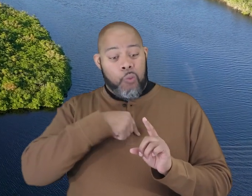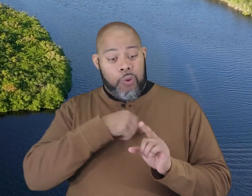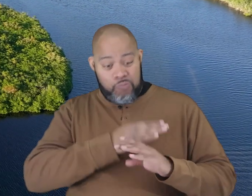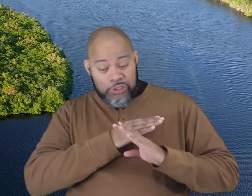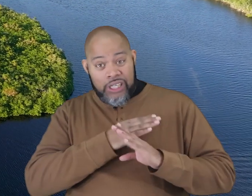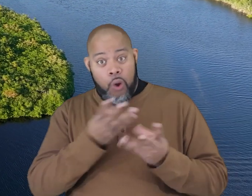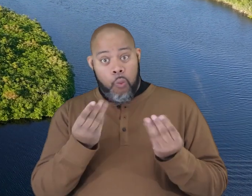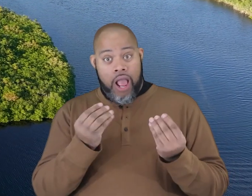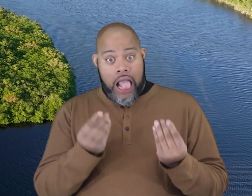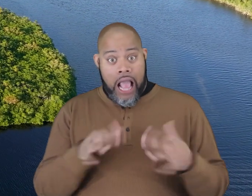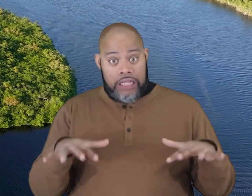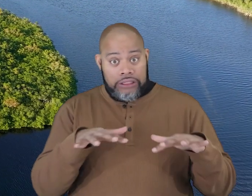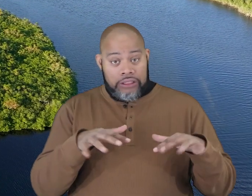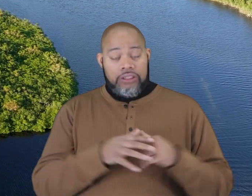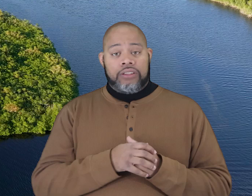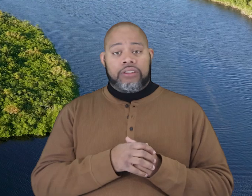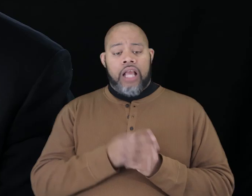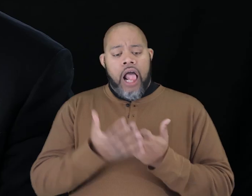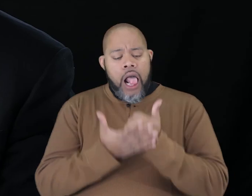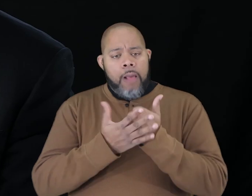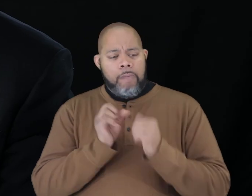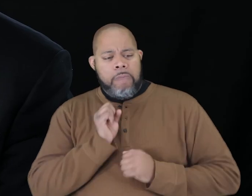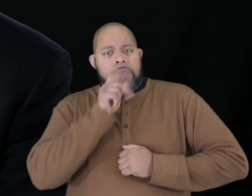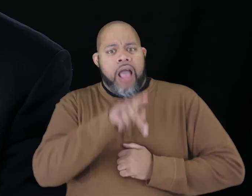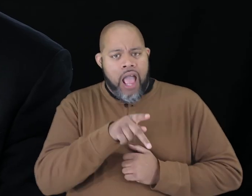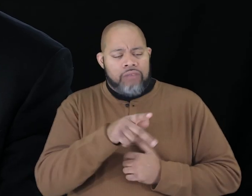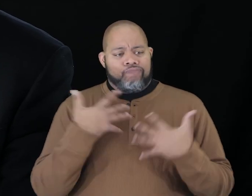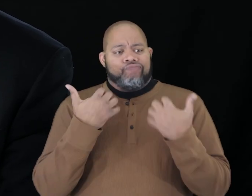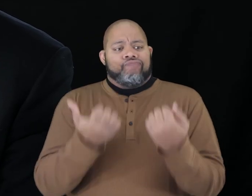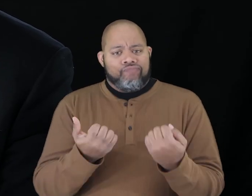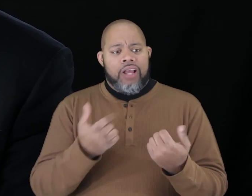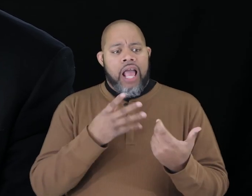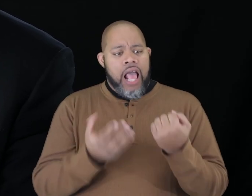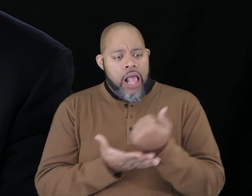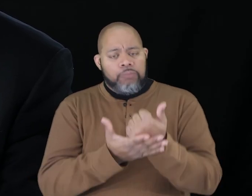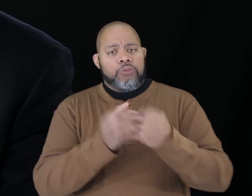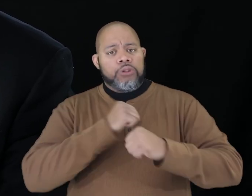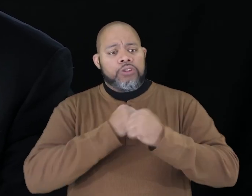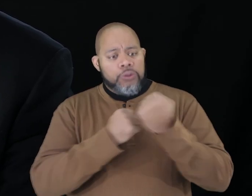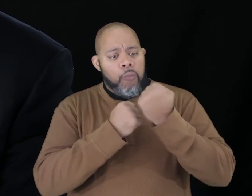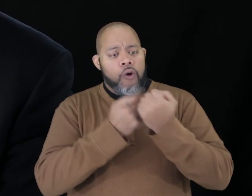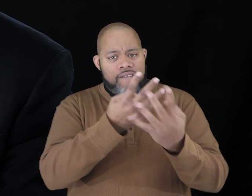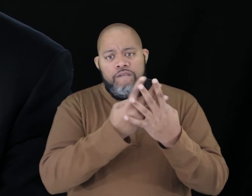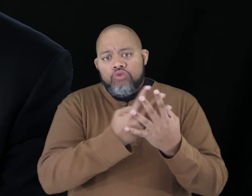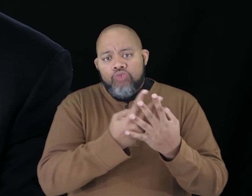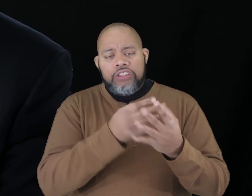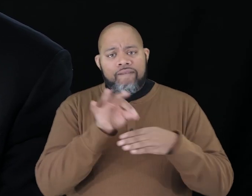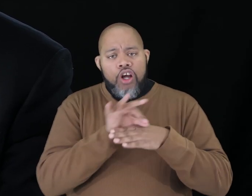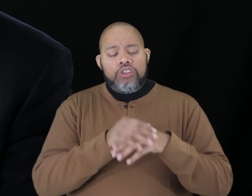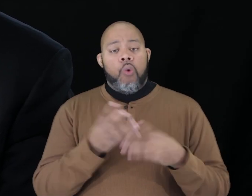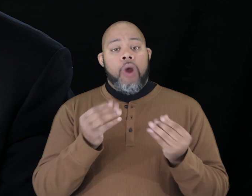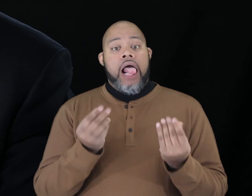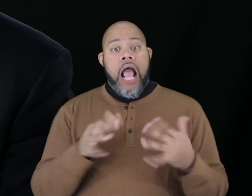that we protect wetlands on the landscape and help restore them and help support their filtration